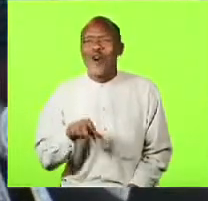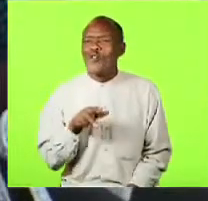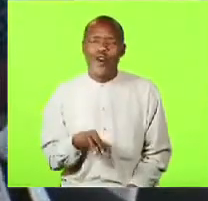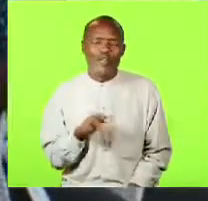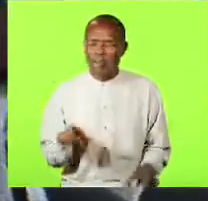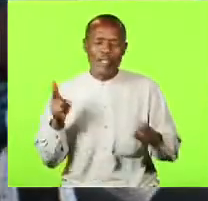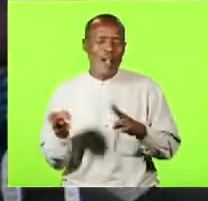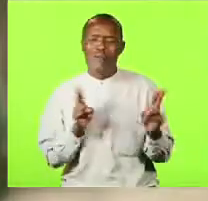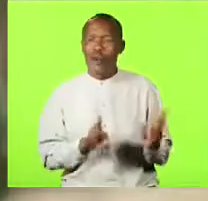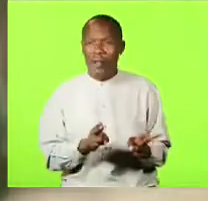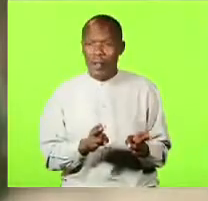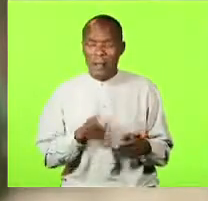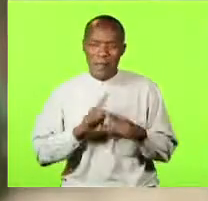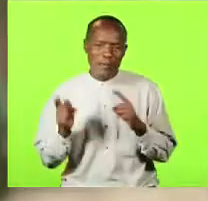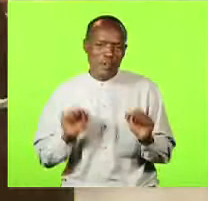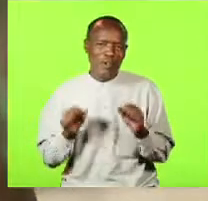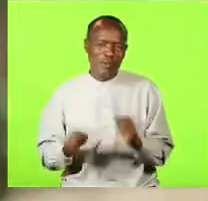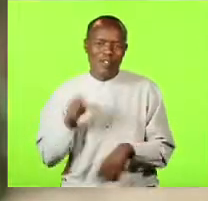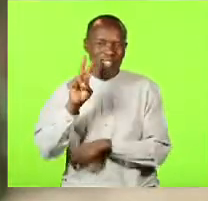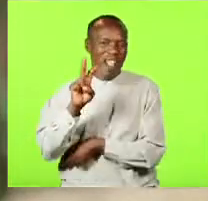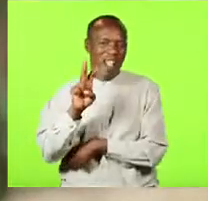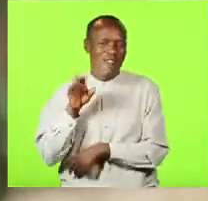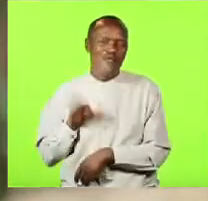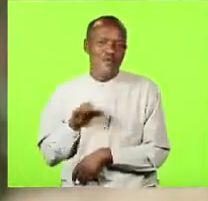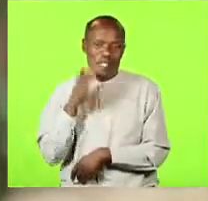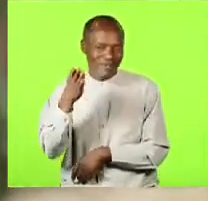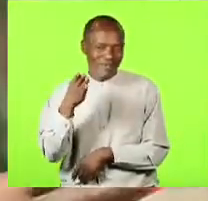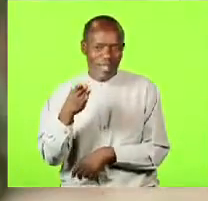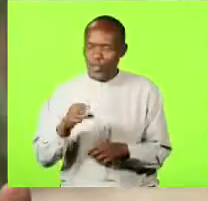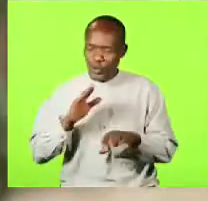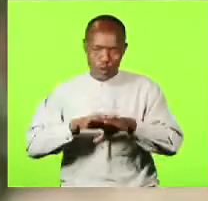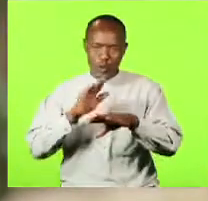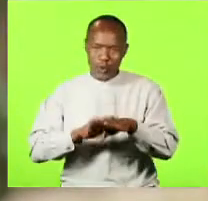not a thing, But it's not because people are strong.